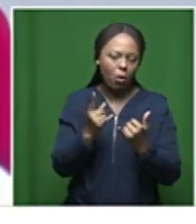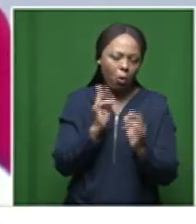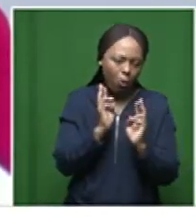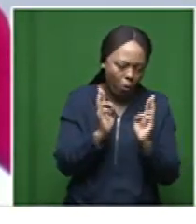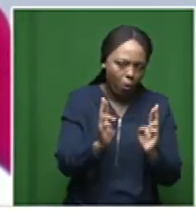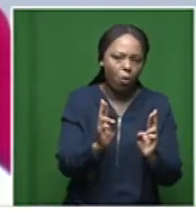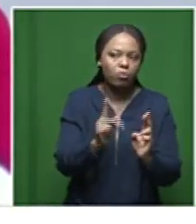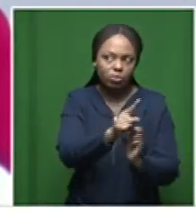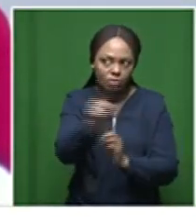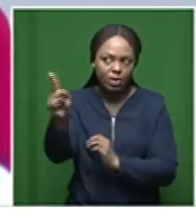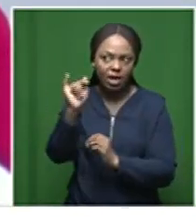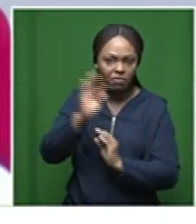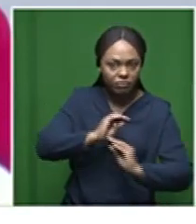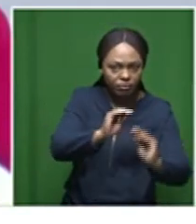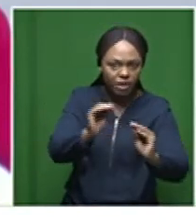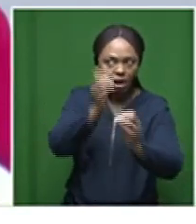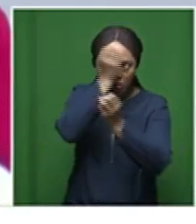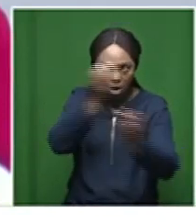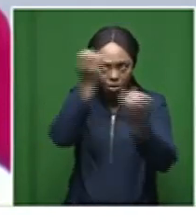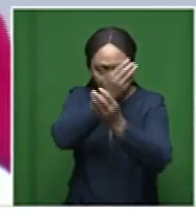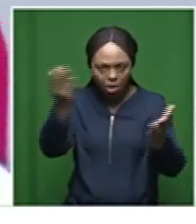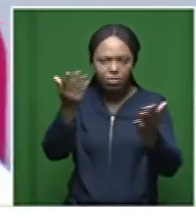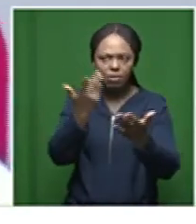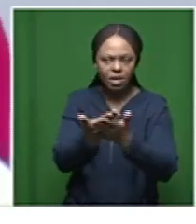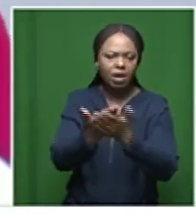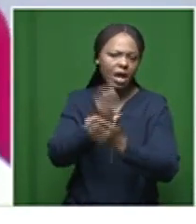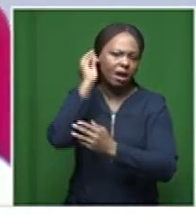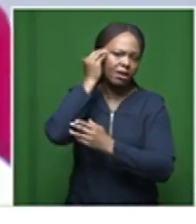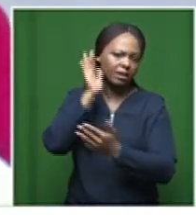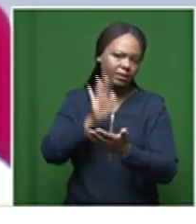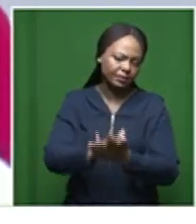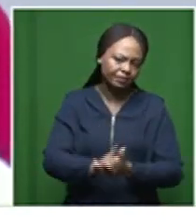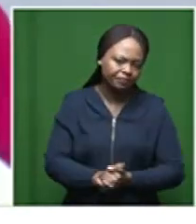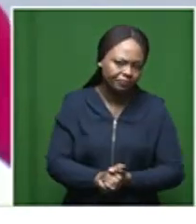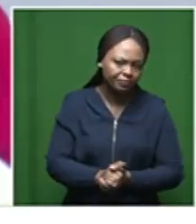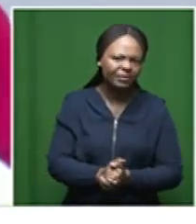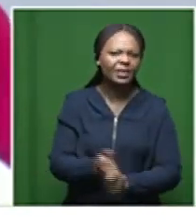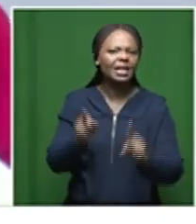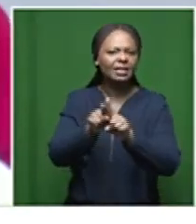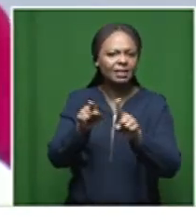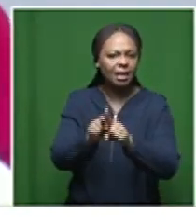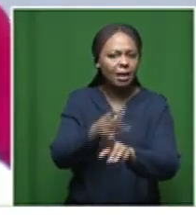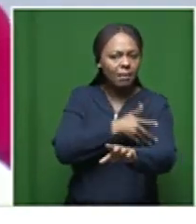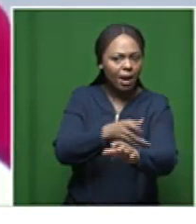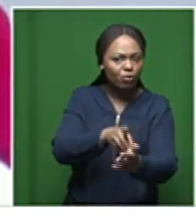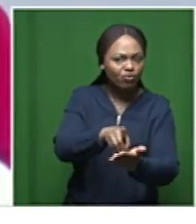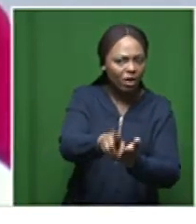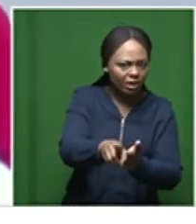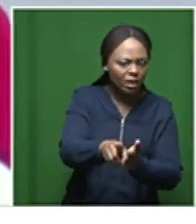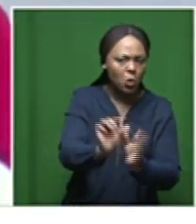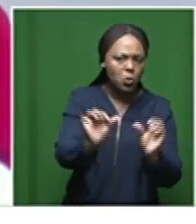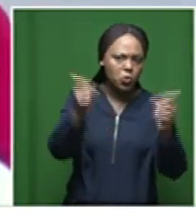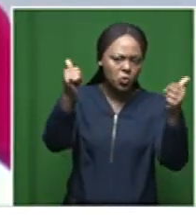them interested and invested in this activity. And while blood donation is very good and it